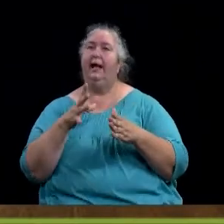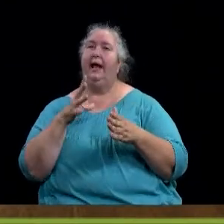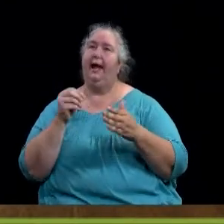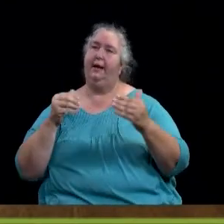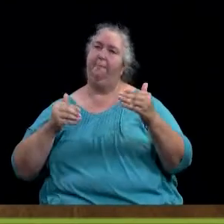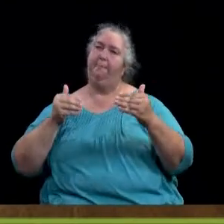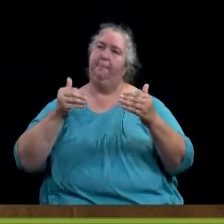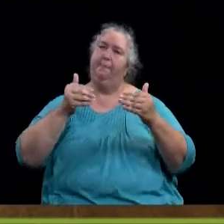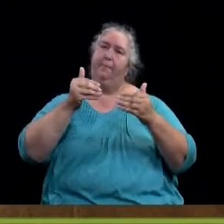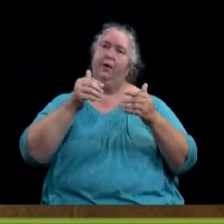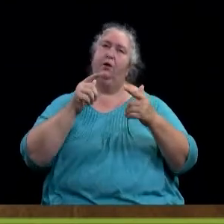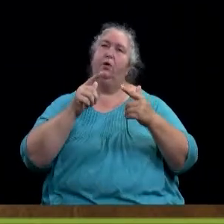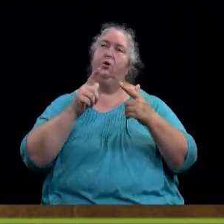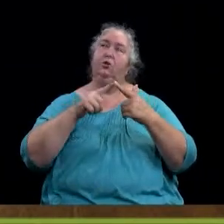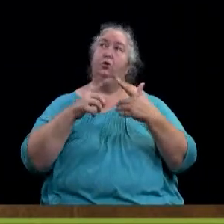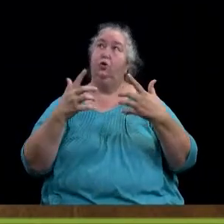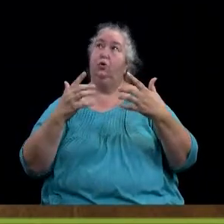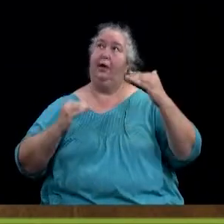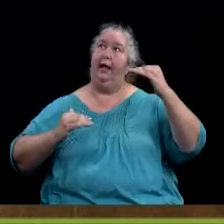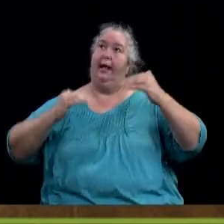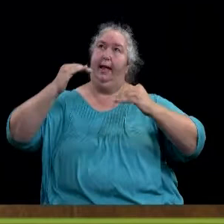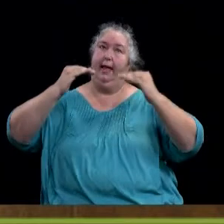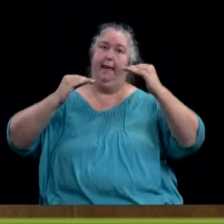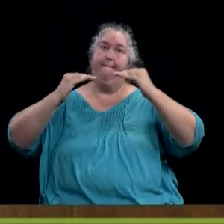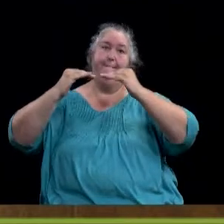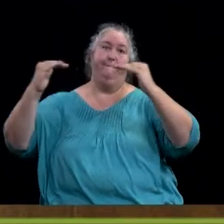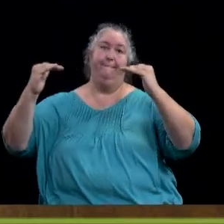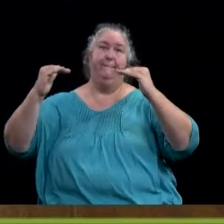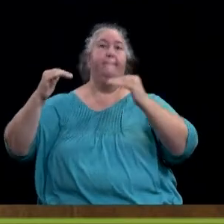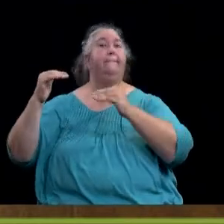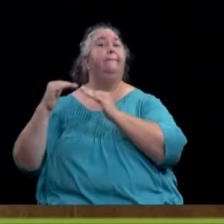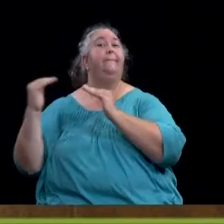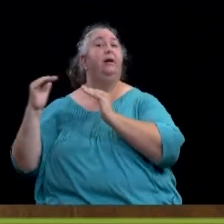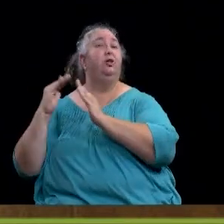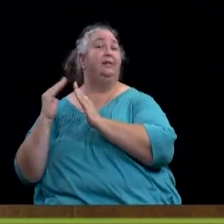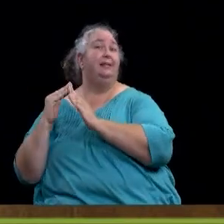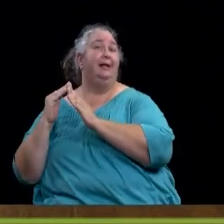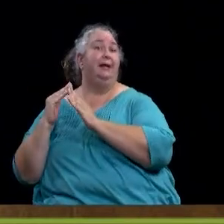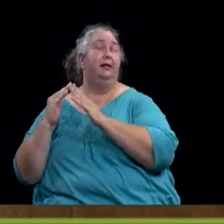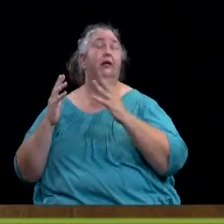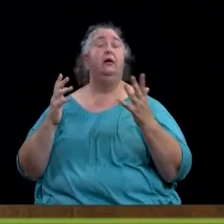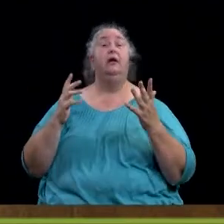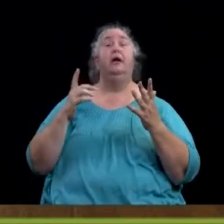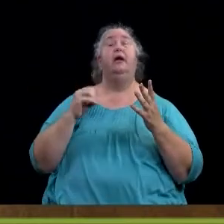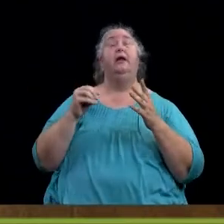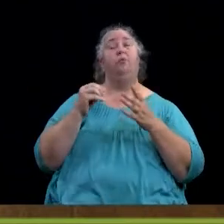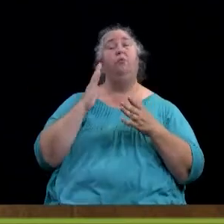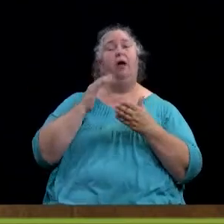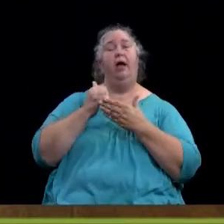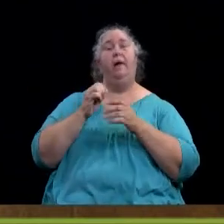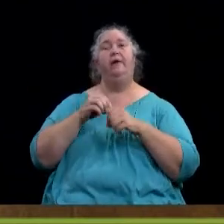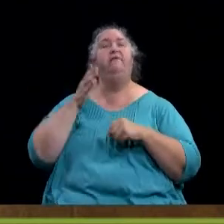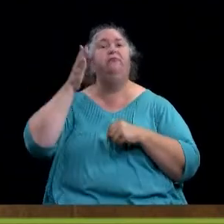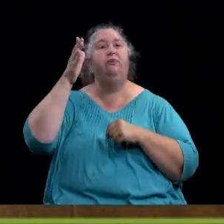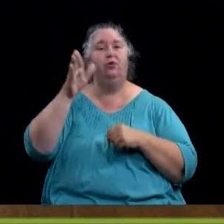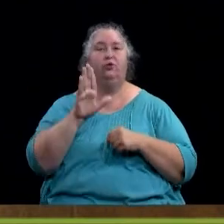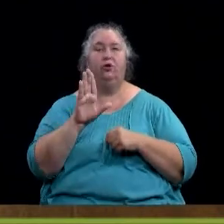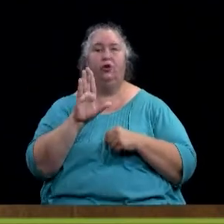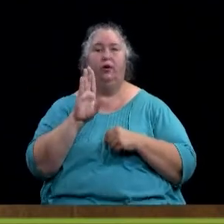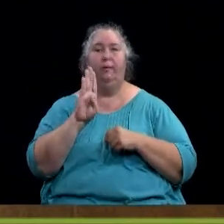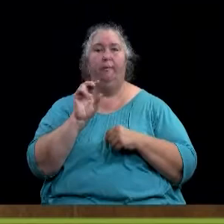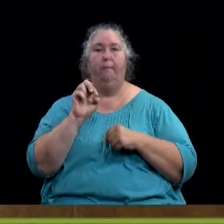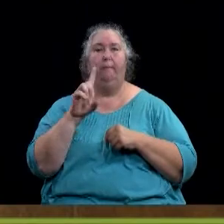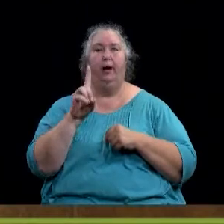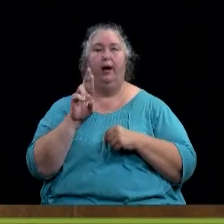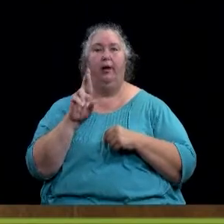we also anticipate it will help us in future bond ratings, which allows us to access low-cost debt instruments to fund all